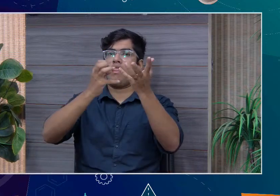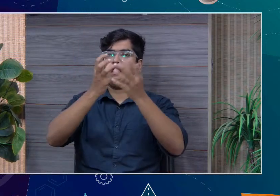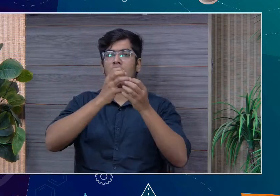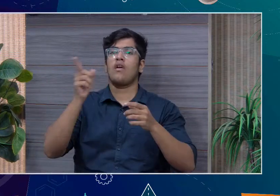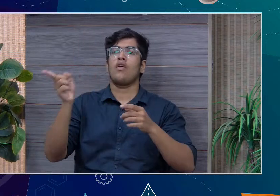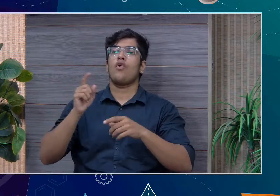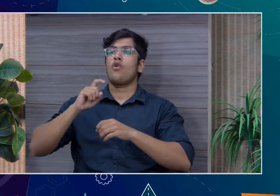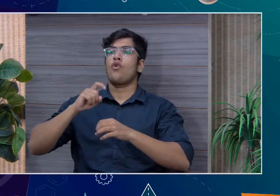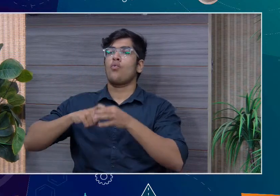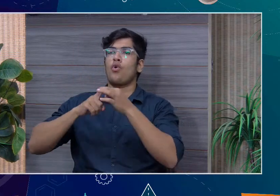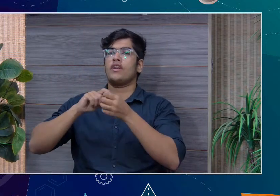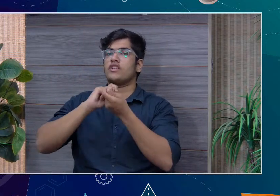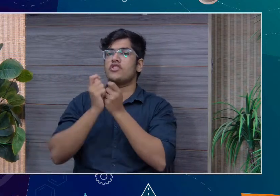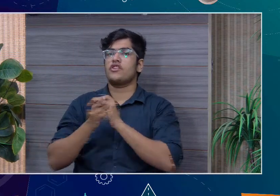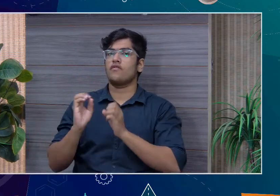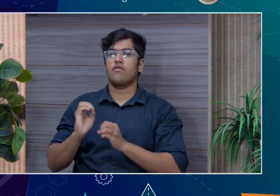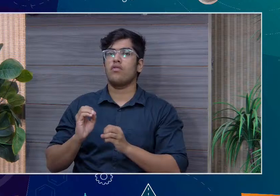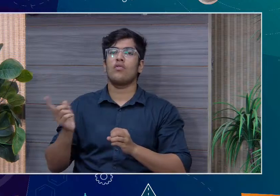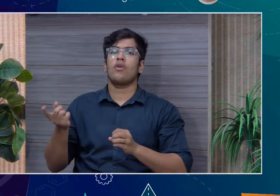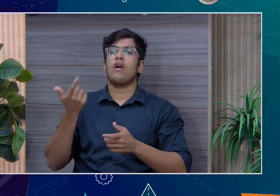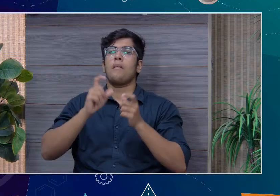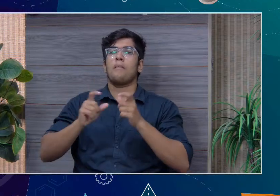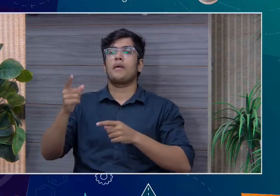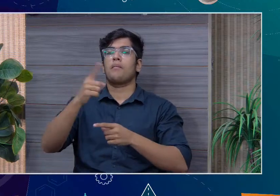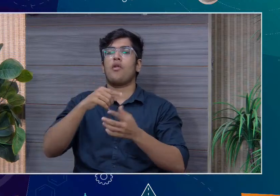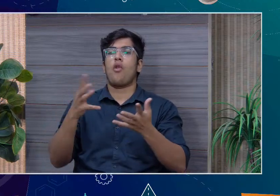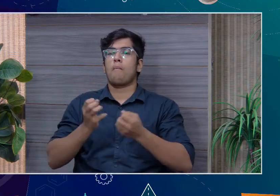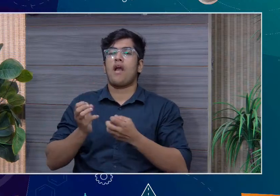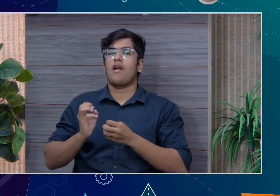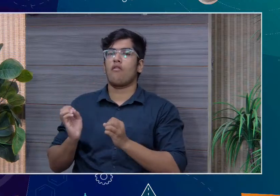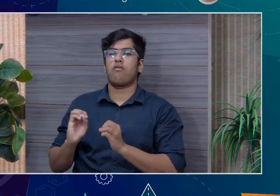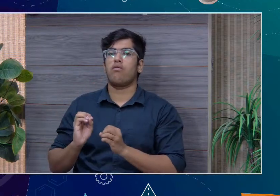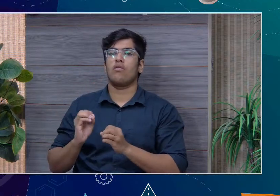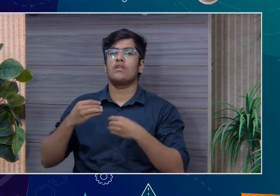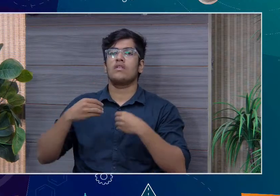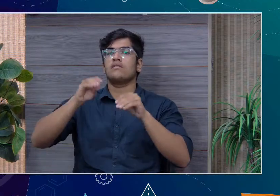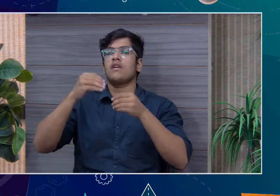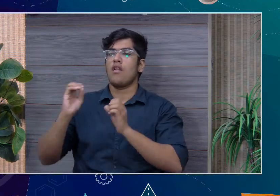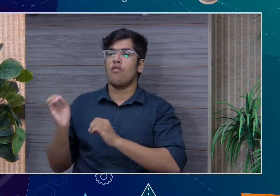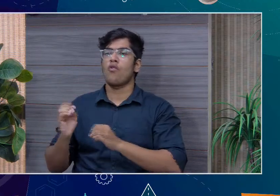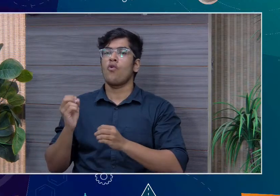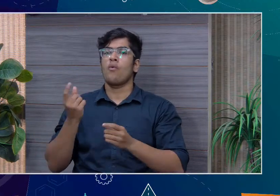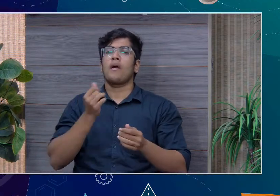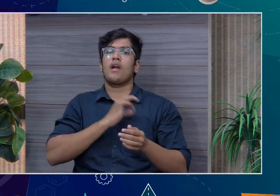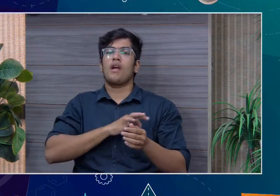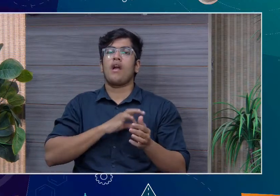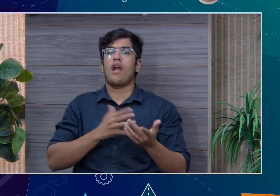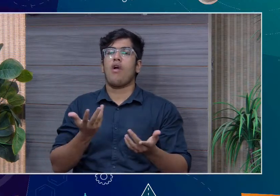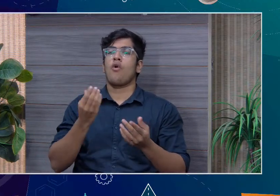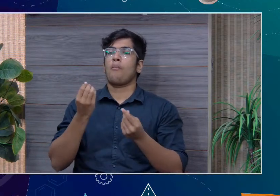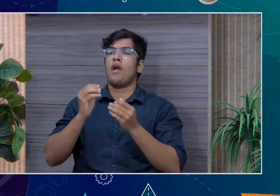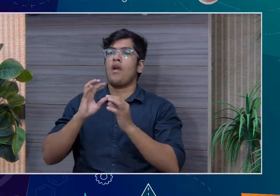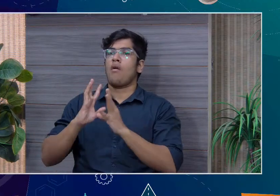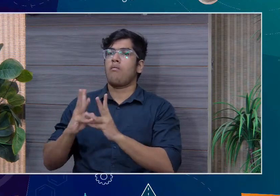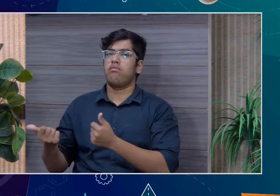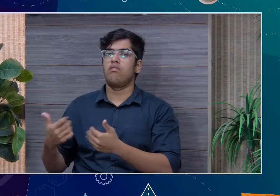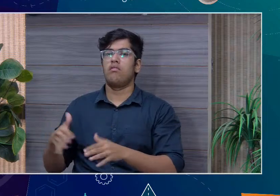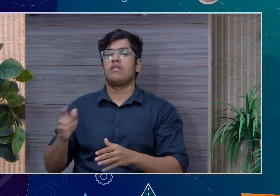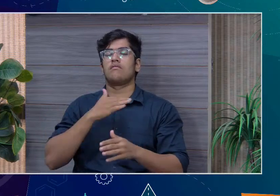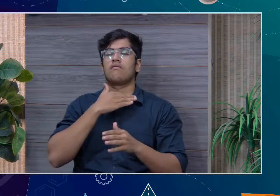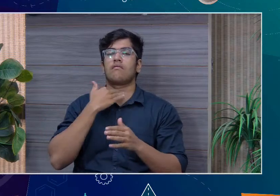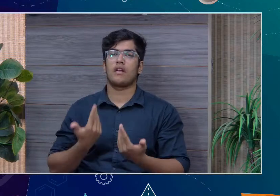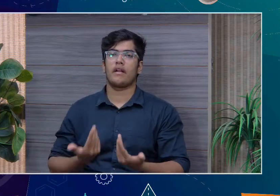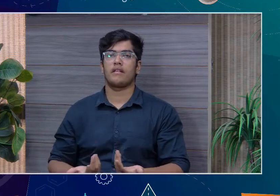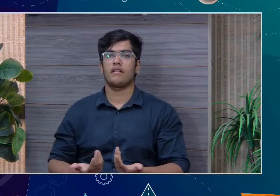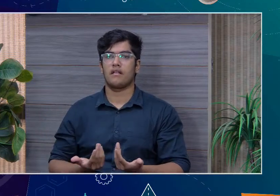with the quality, and as a result he died due to poverty. So what we can do is to make the children